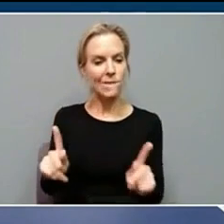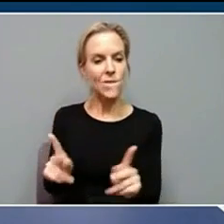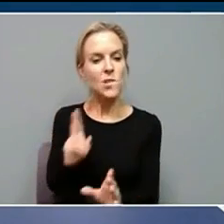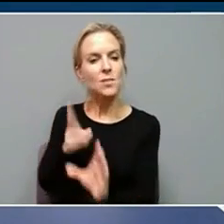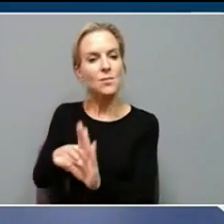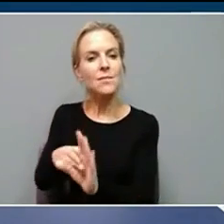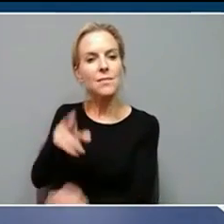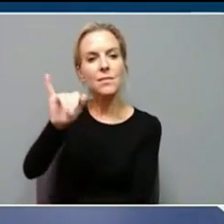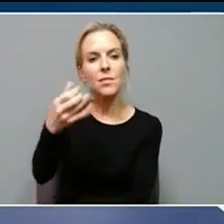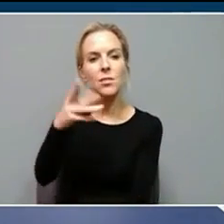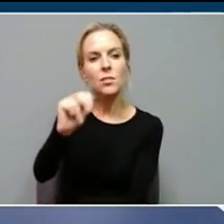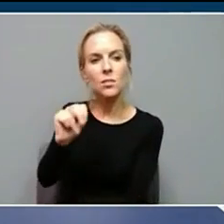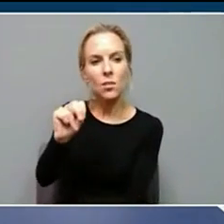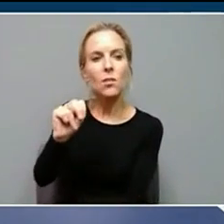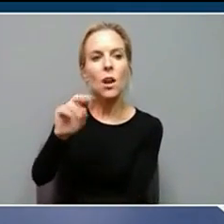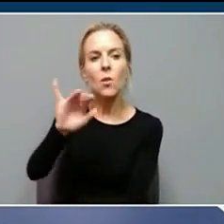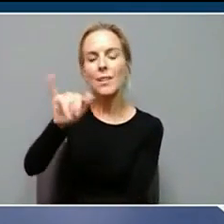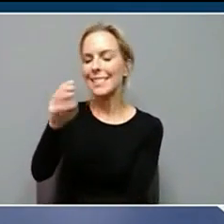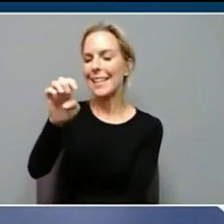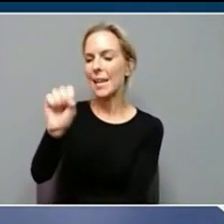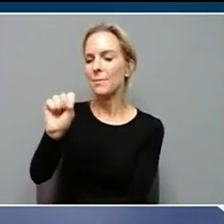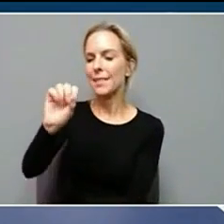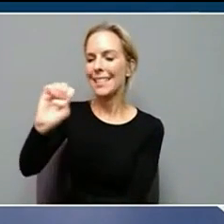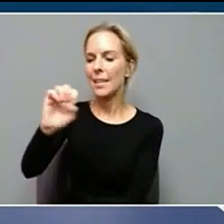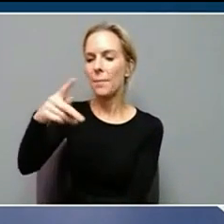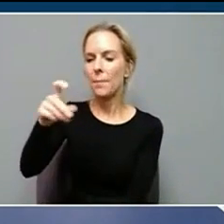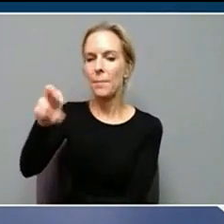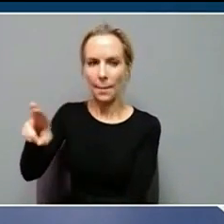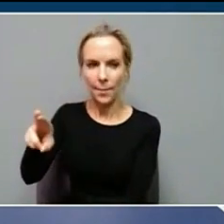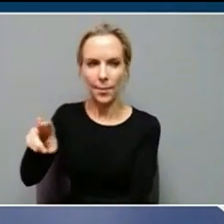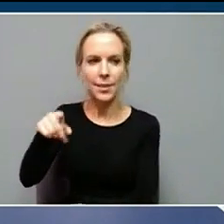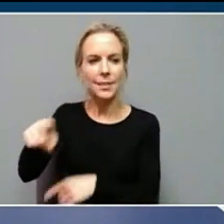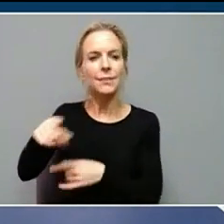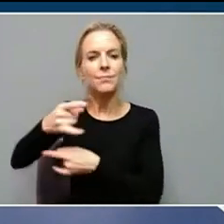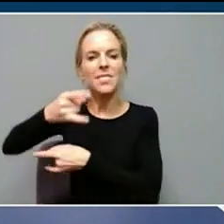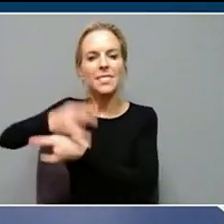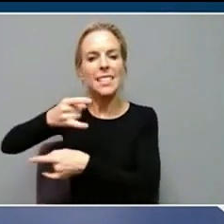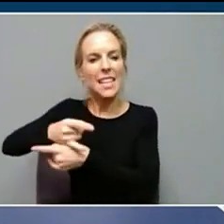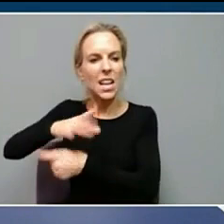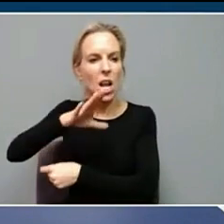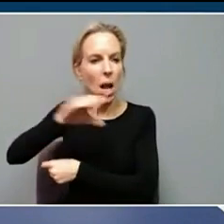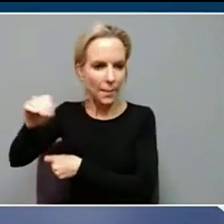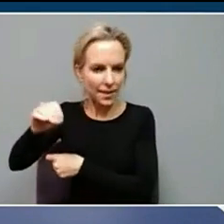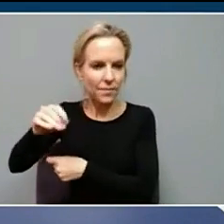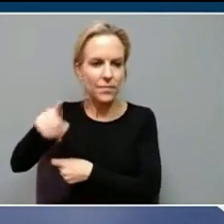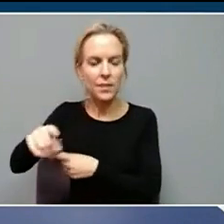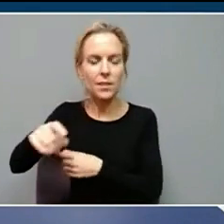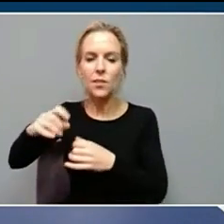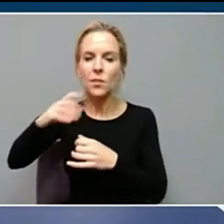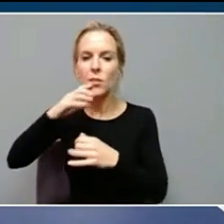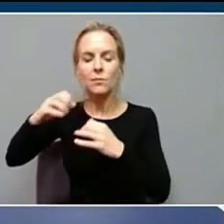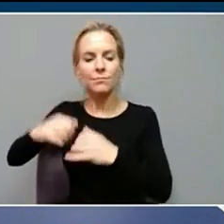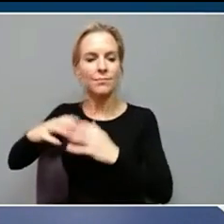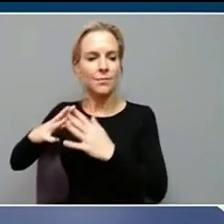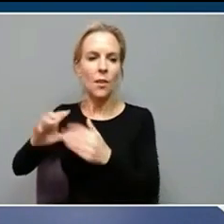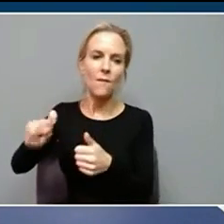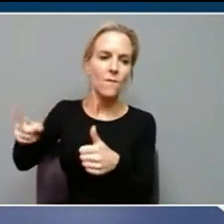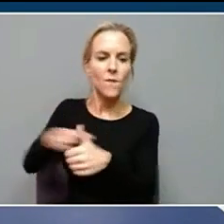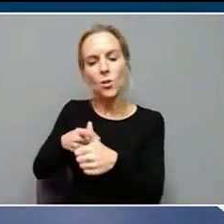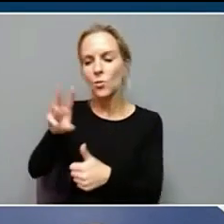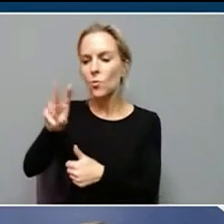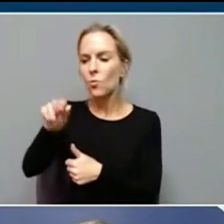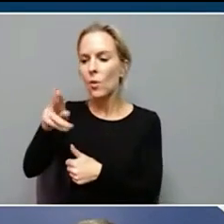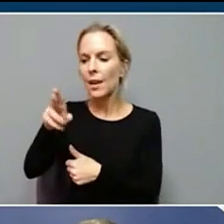Pepper Distilling Company and its owner, Amir Pei, to break ground on the distiller's first barrel warehouse, a $3